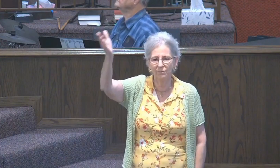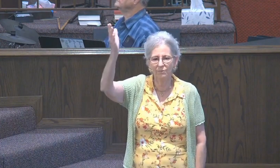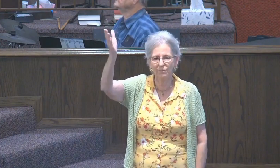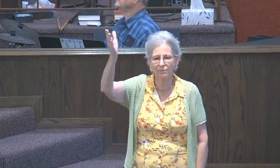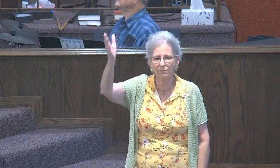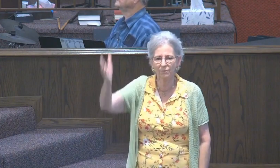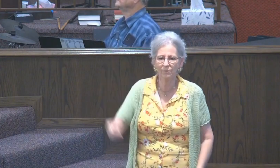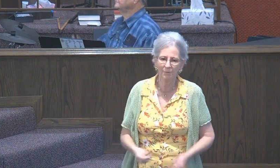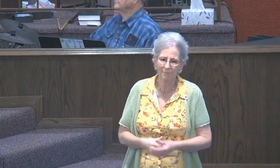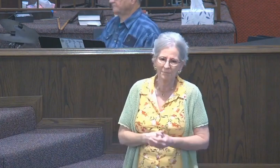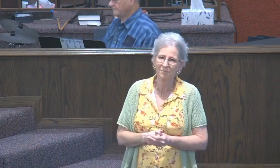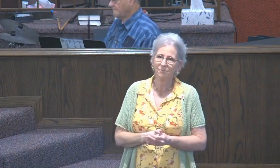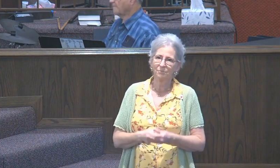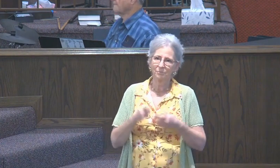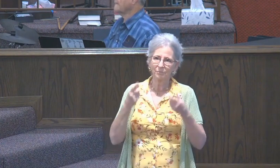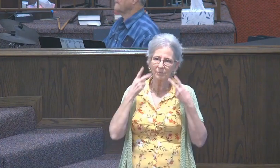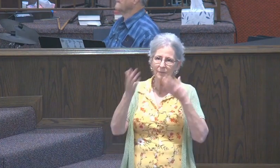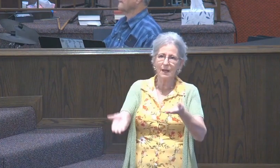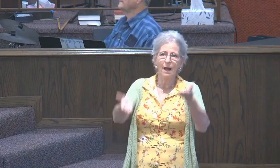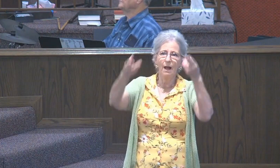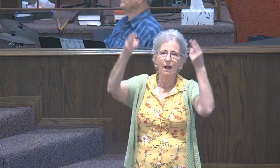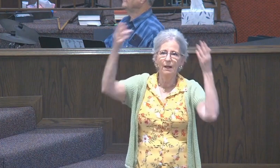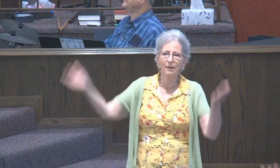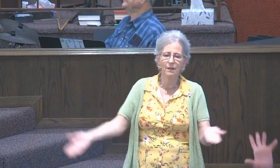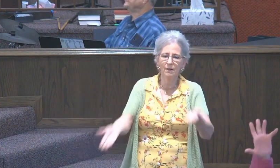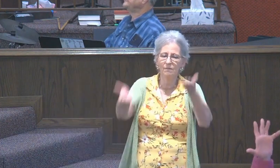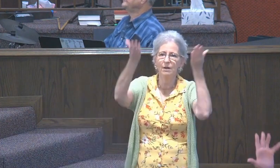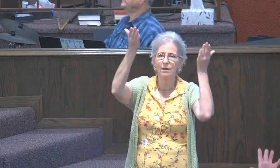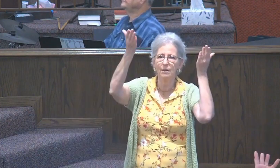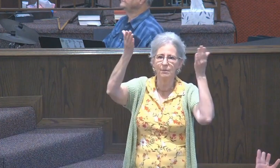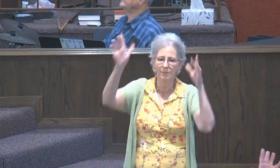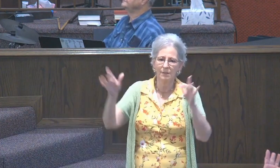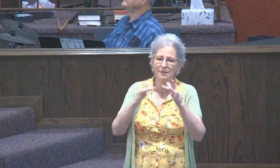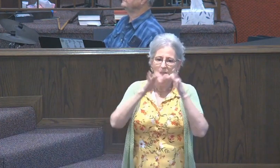you. To see you high and lifted up,